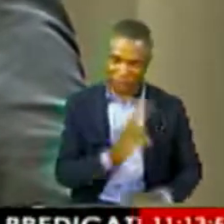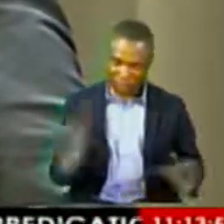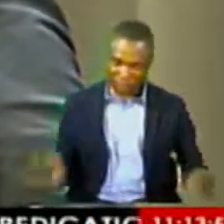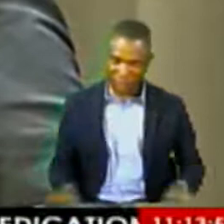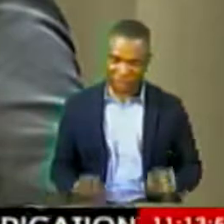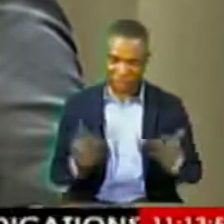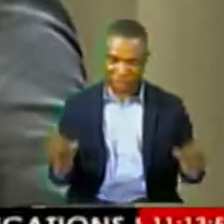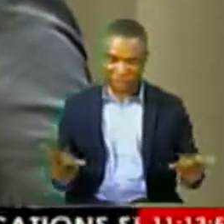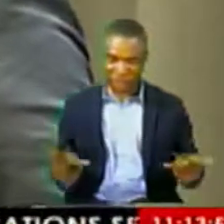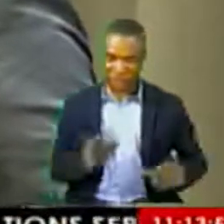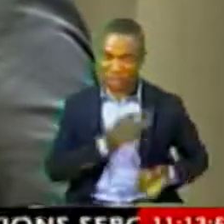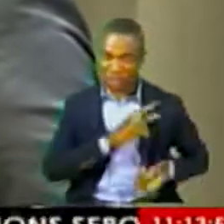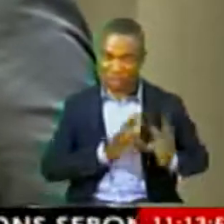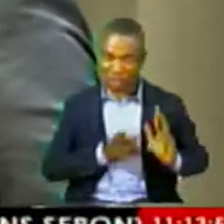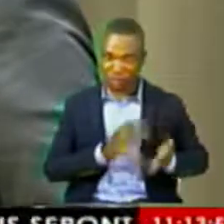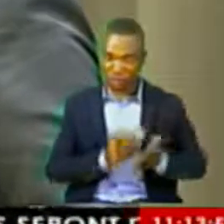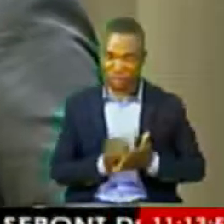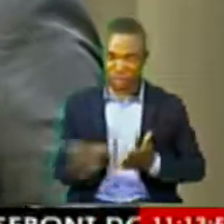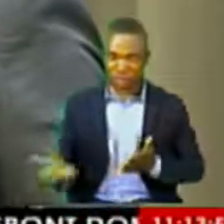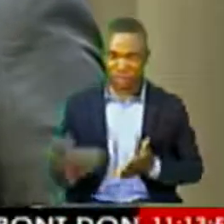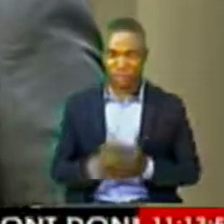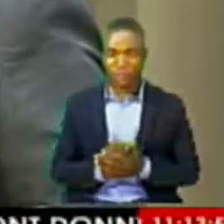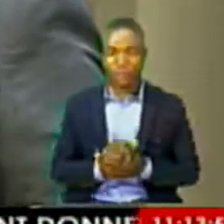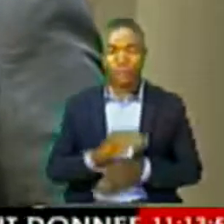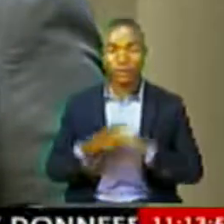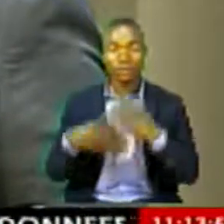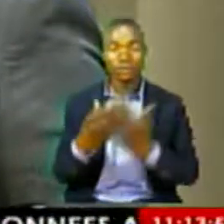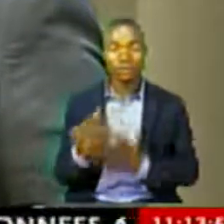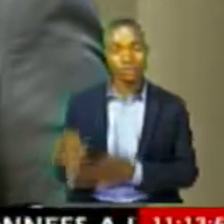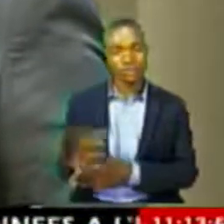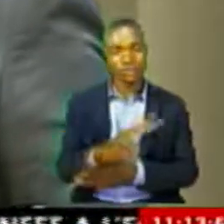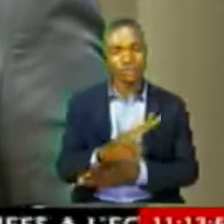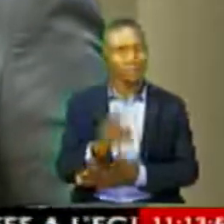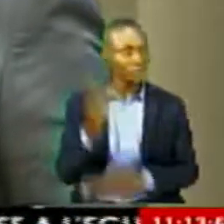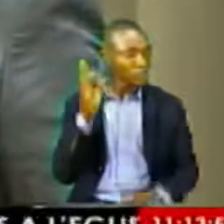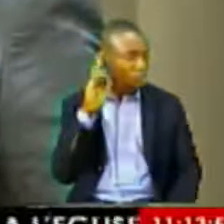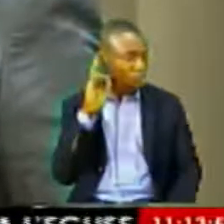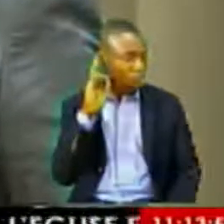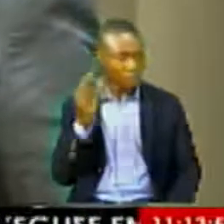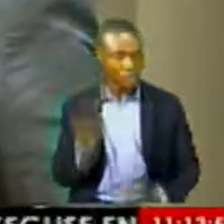Just be regret your life and make a repentance.